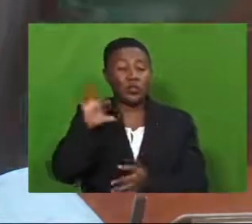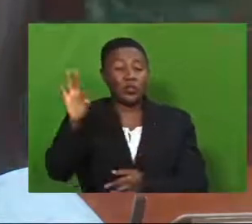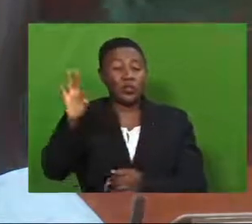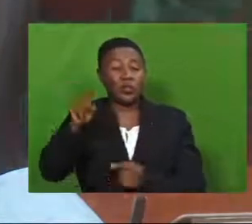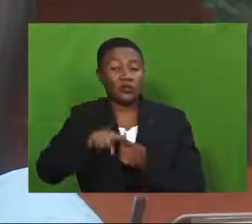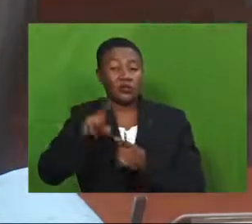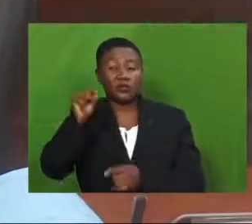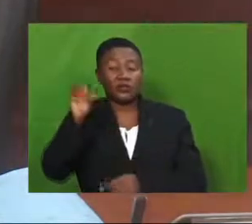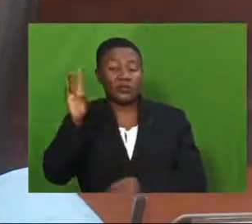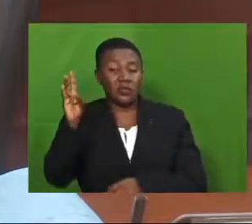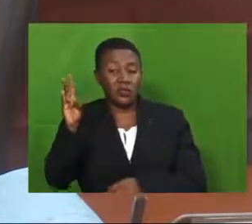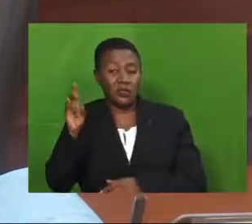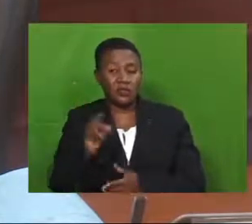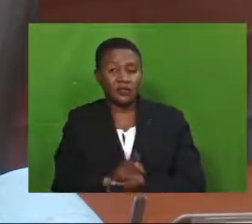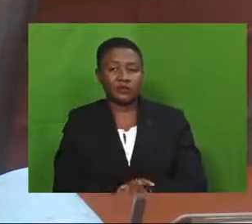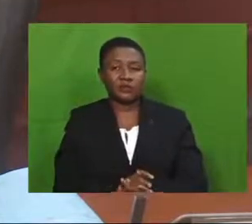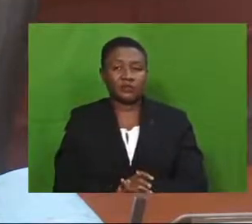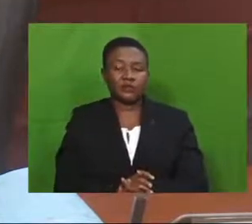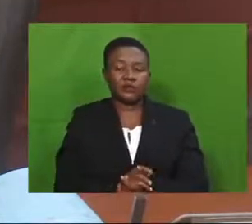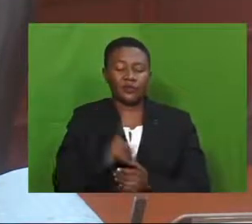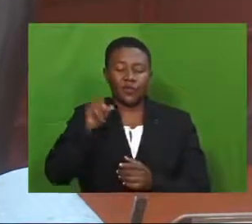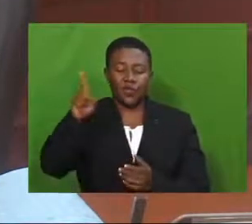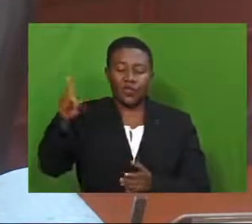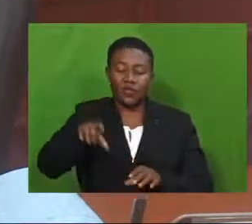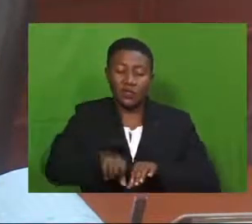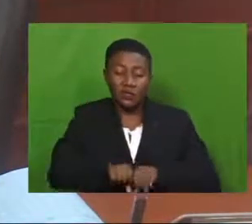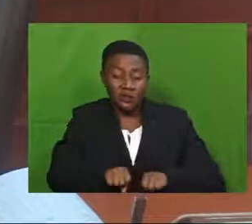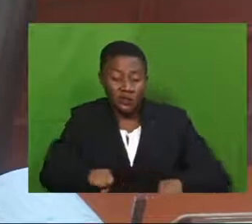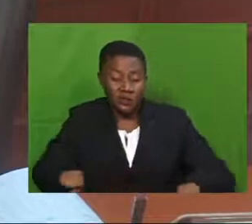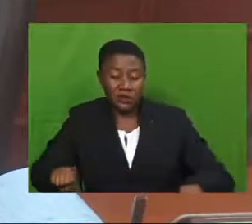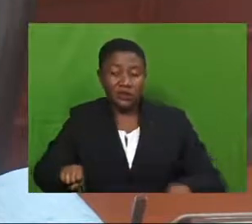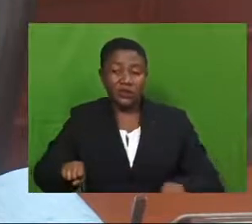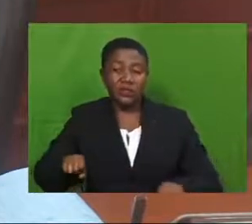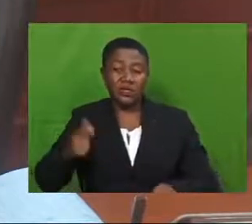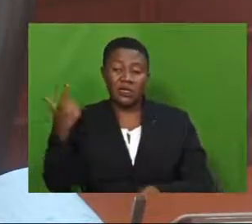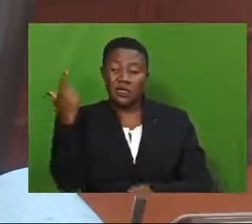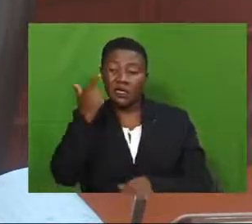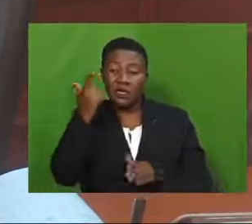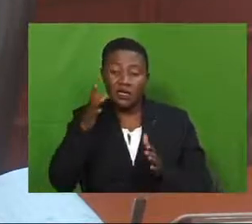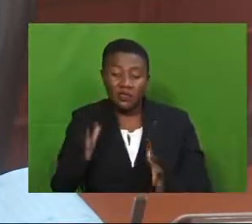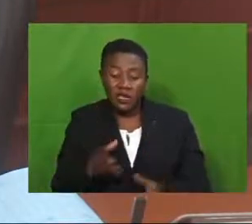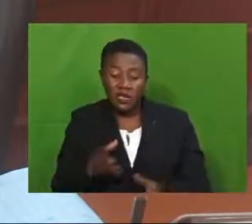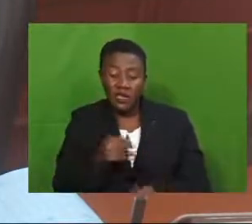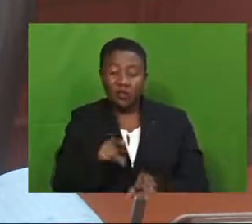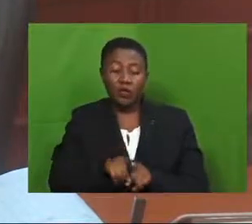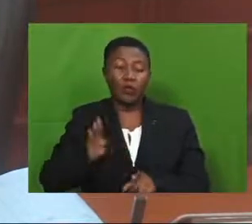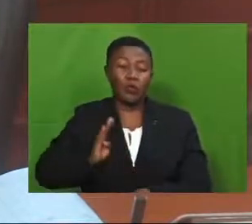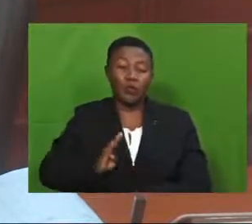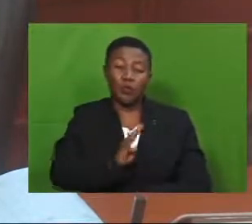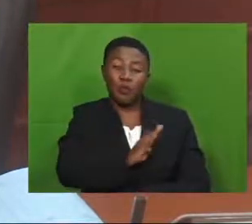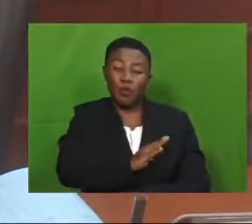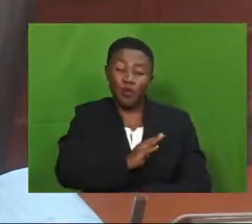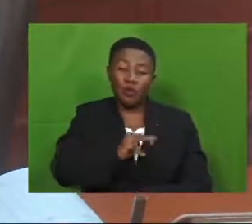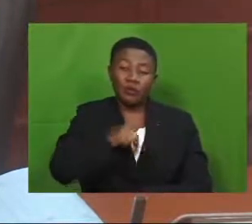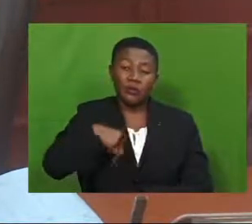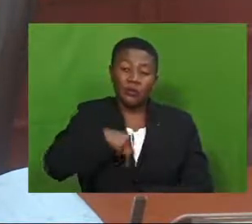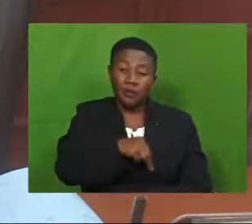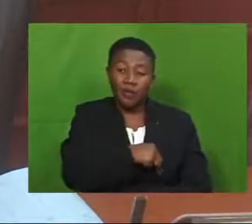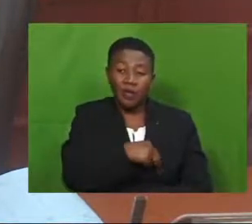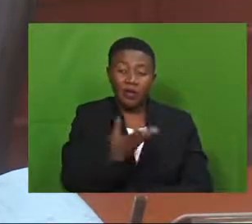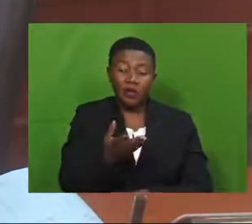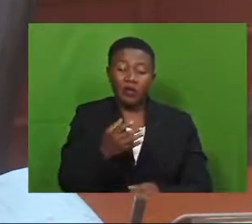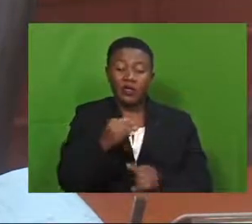2017. He was a diplomat, esteemed lecturer, and board member with several international